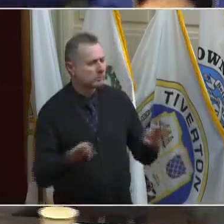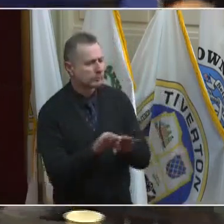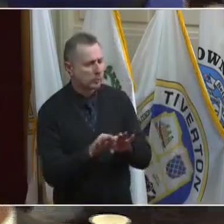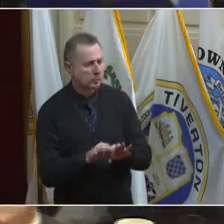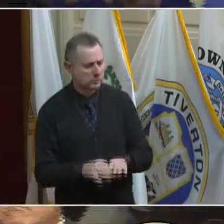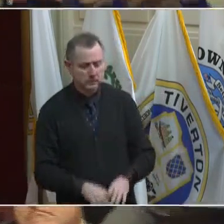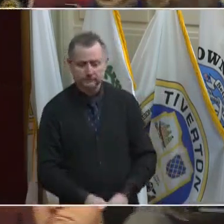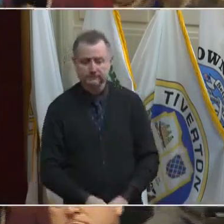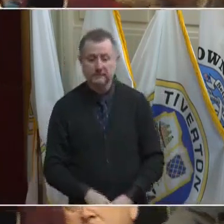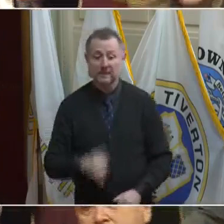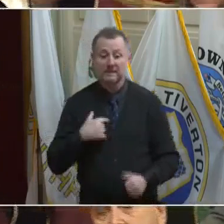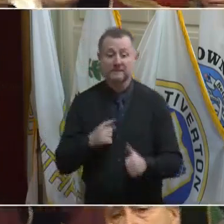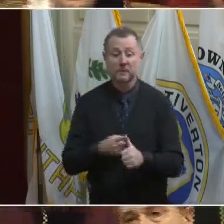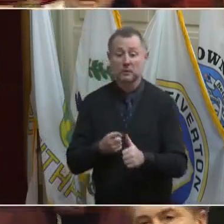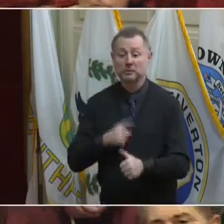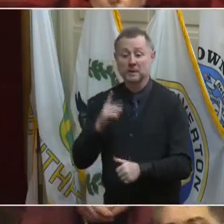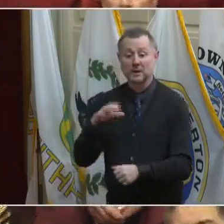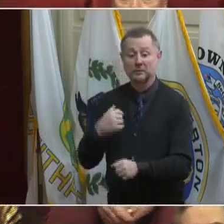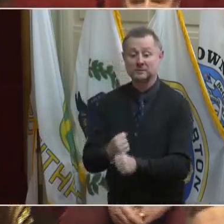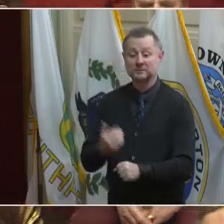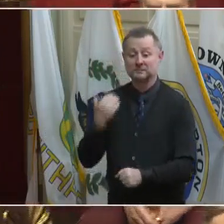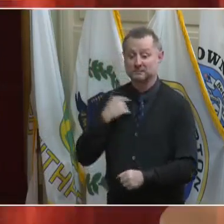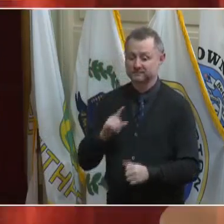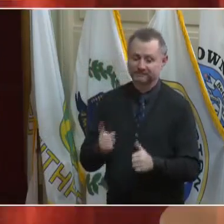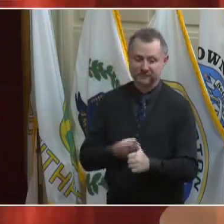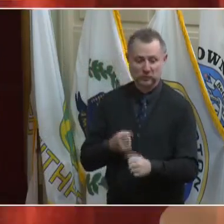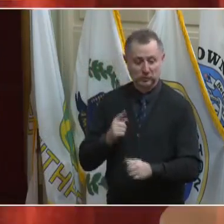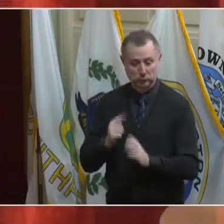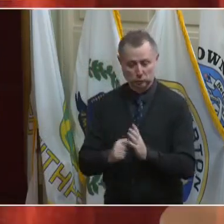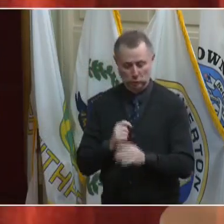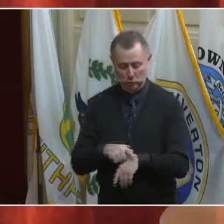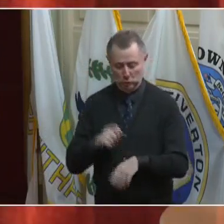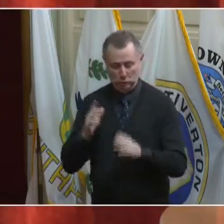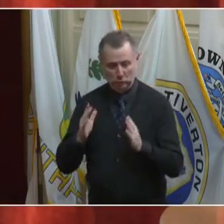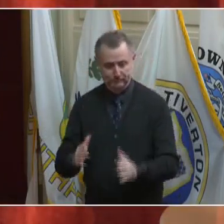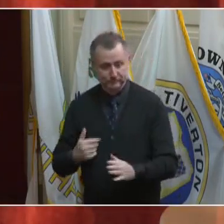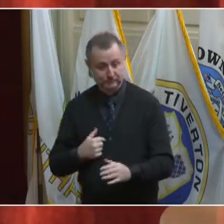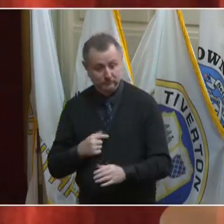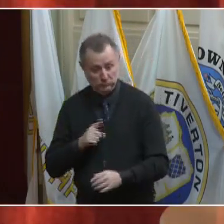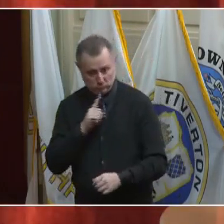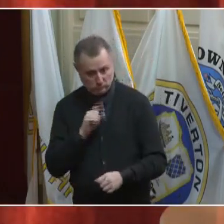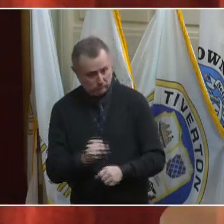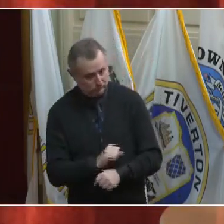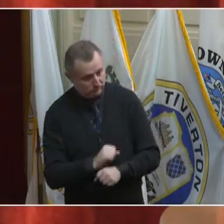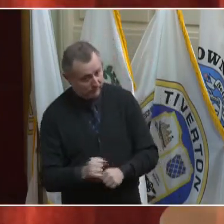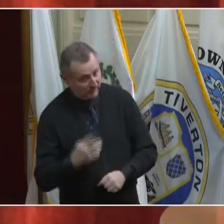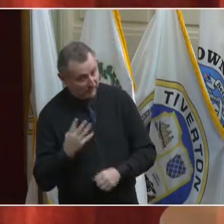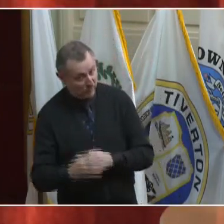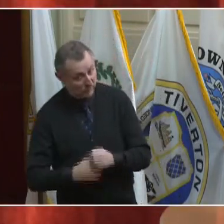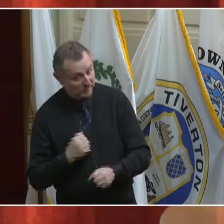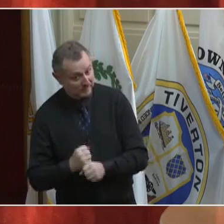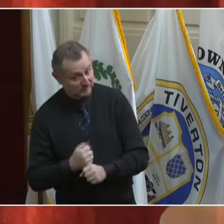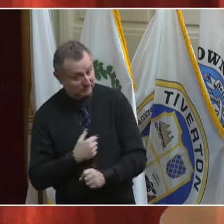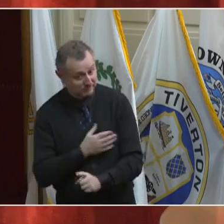100 days of my full term, normally a new four-year term governor gets the first 100 days.